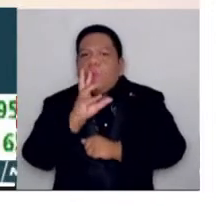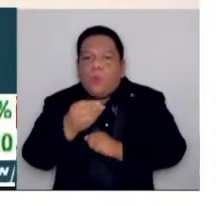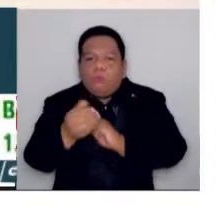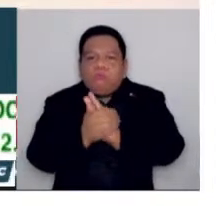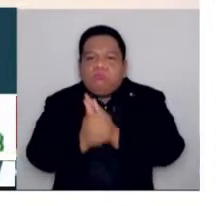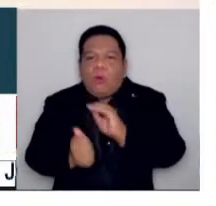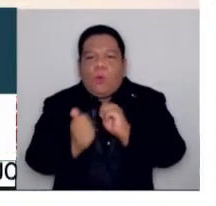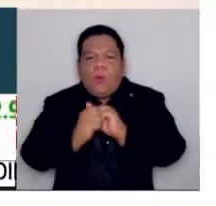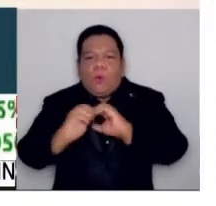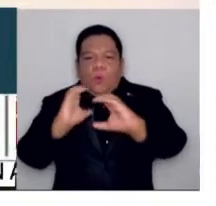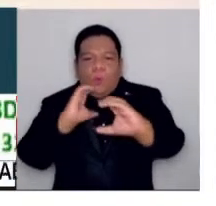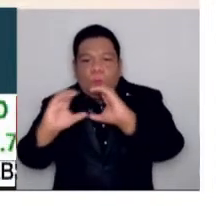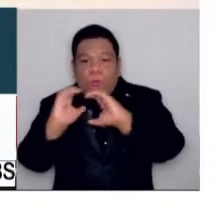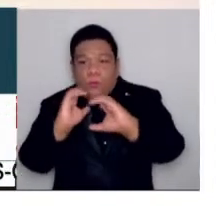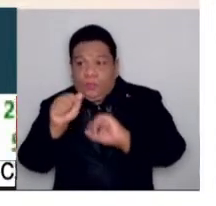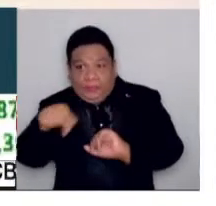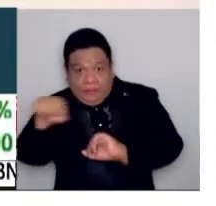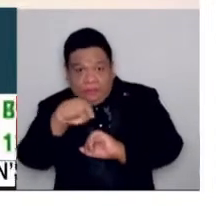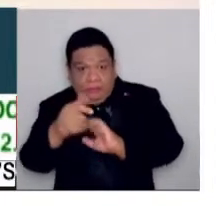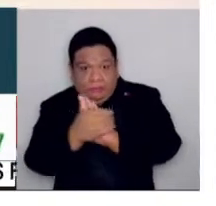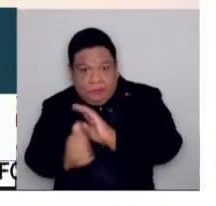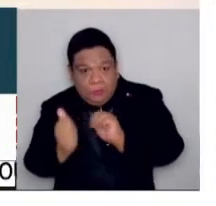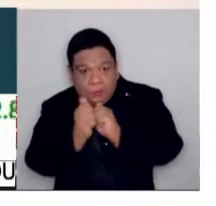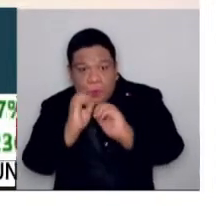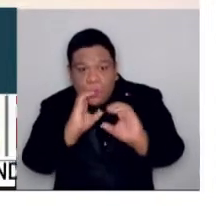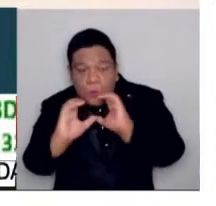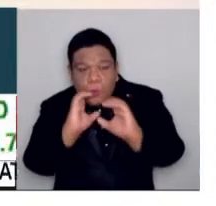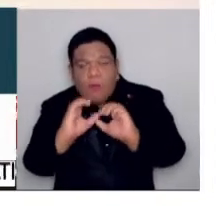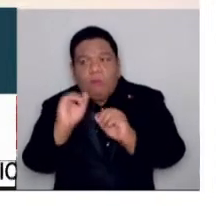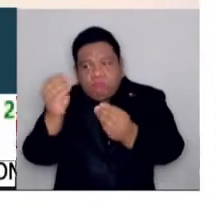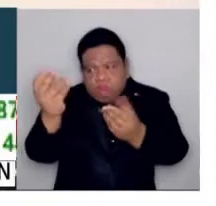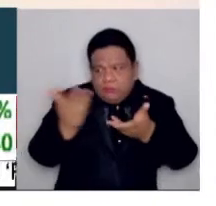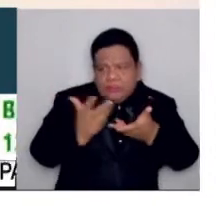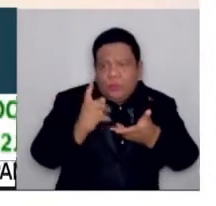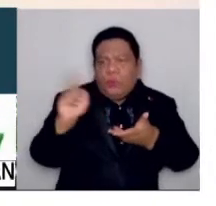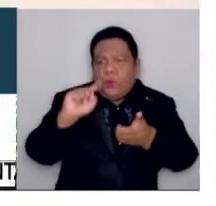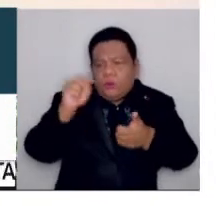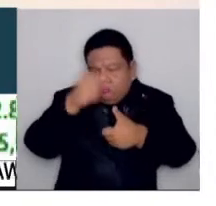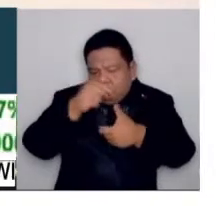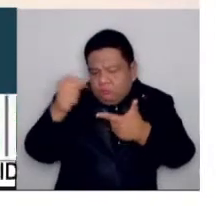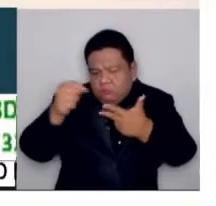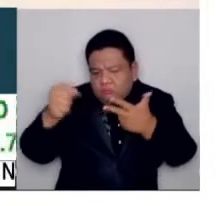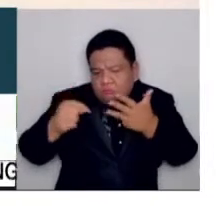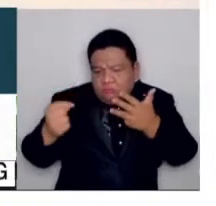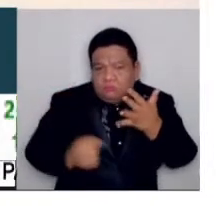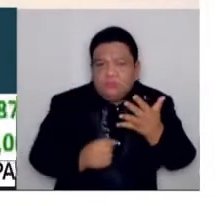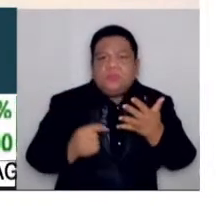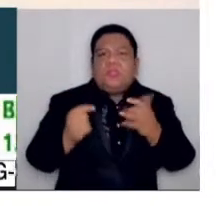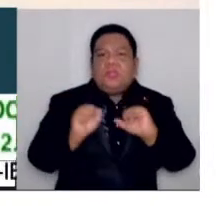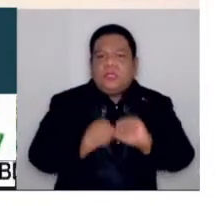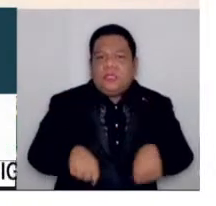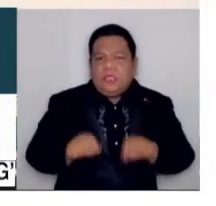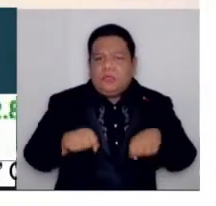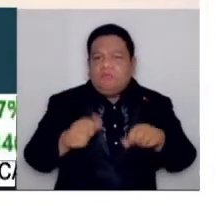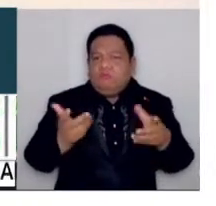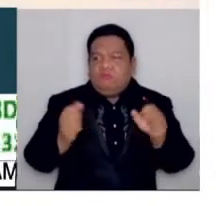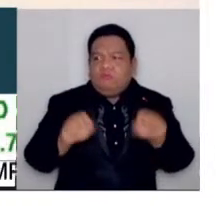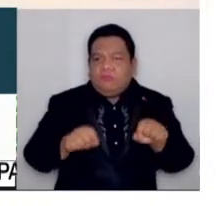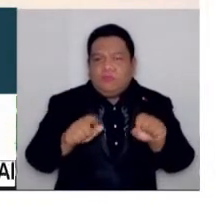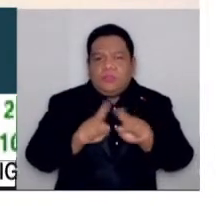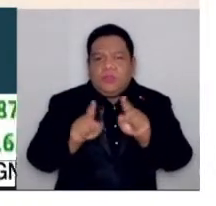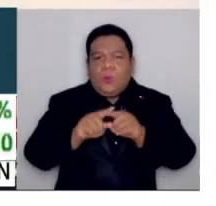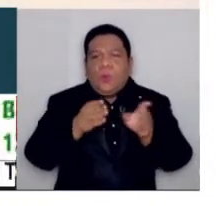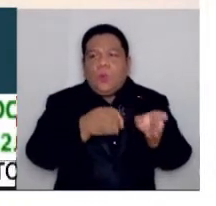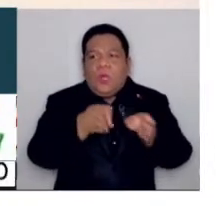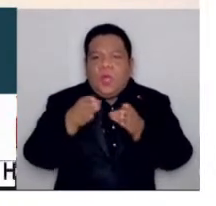think the communication experts will also be able to tell us ano yung mga media that will the different media